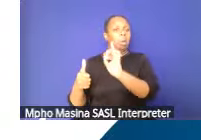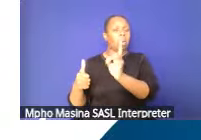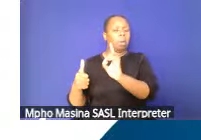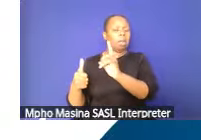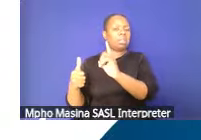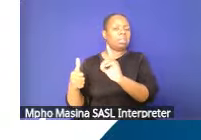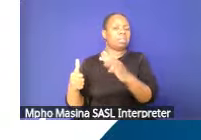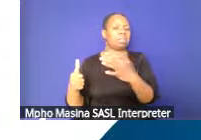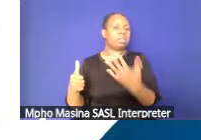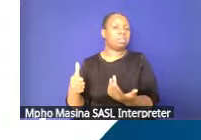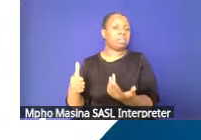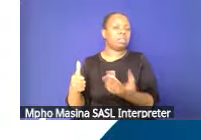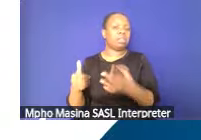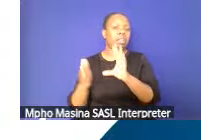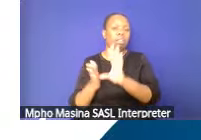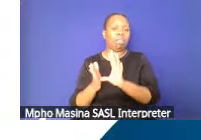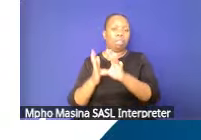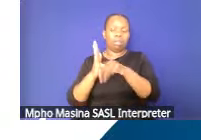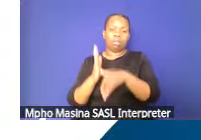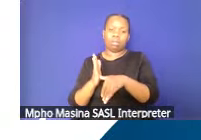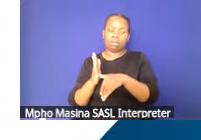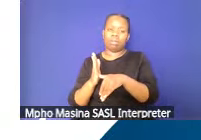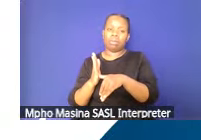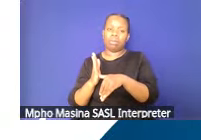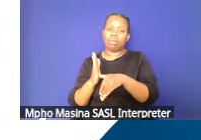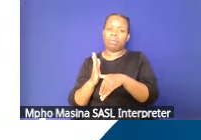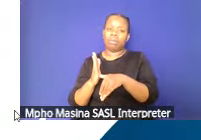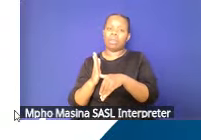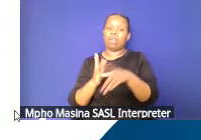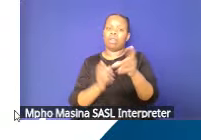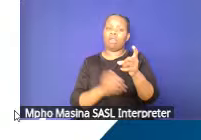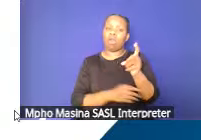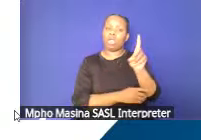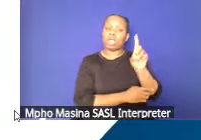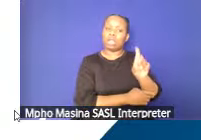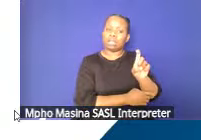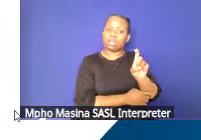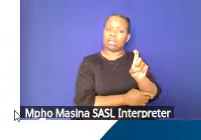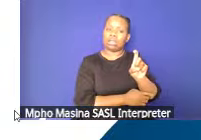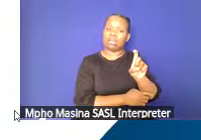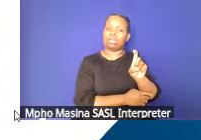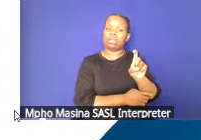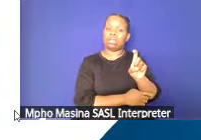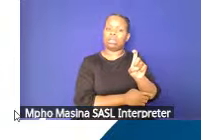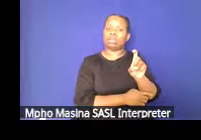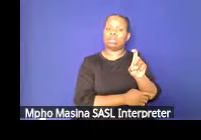a disability for tax purposes?